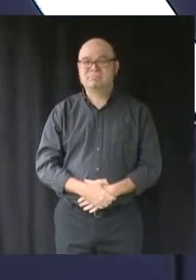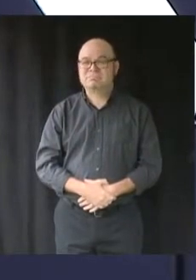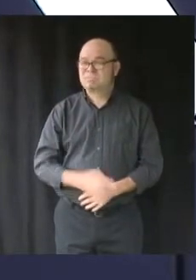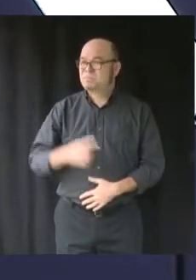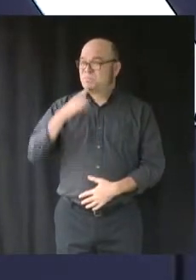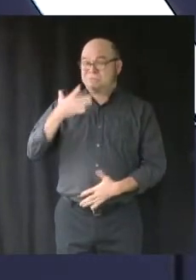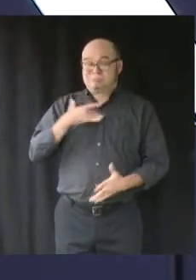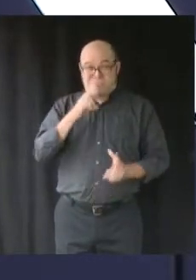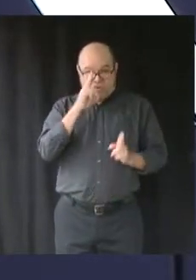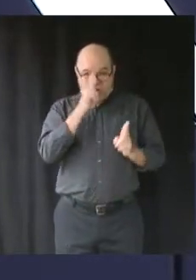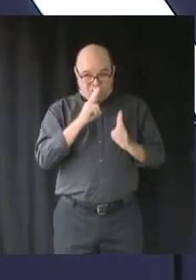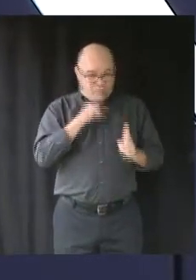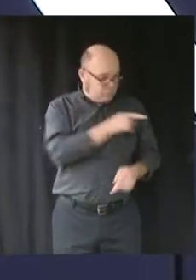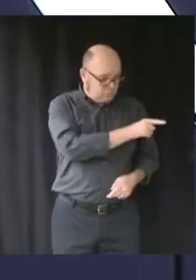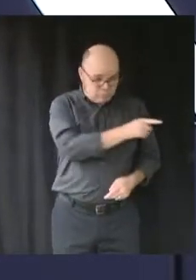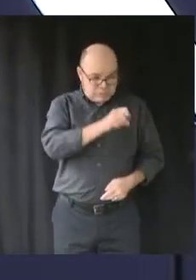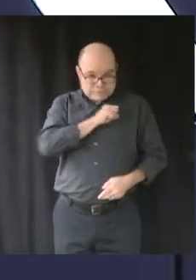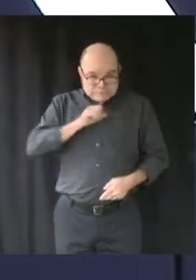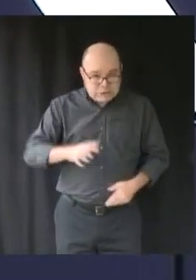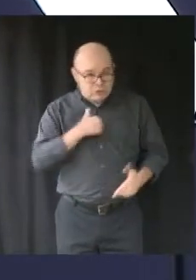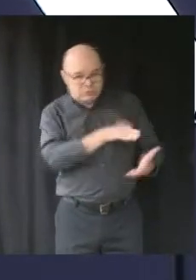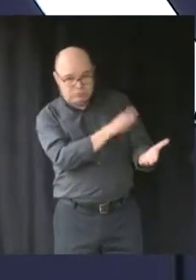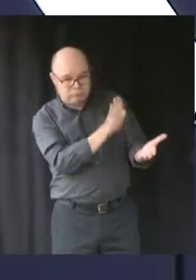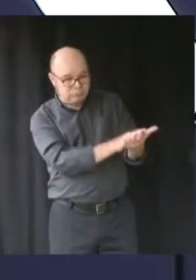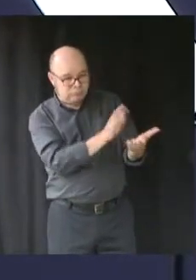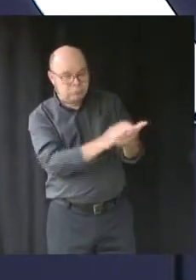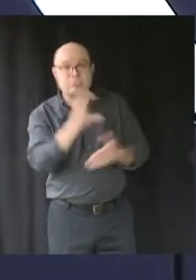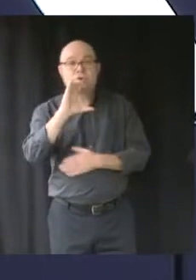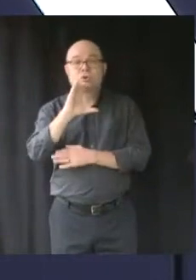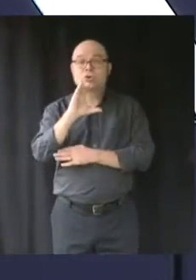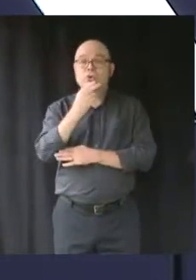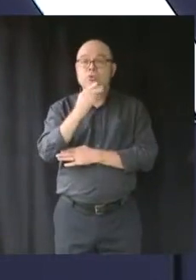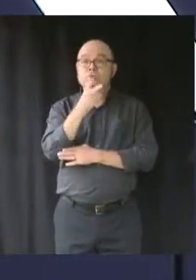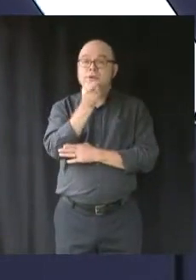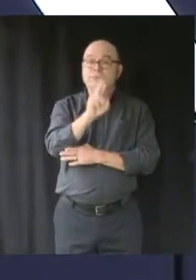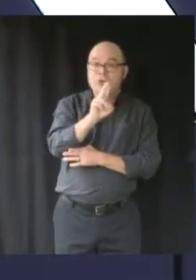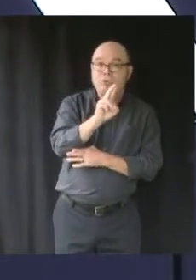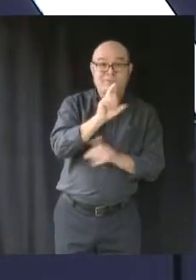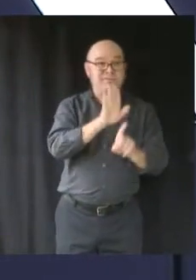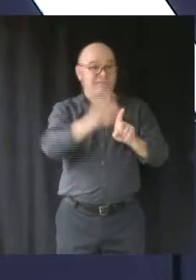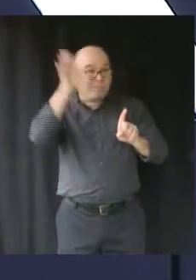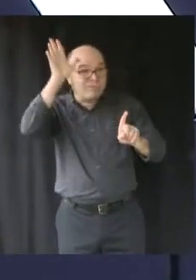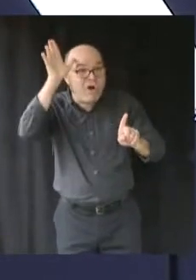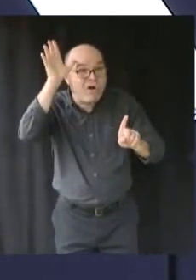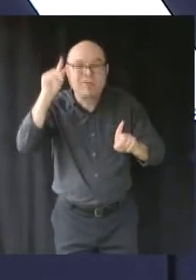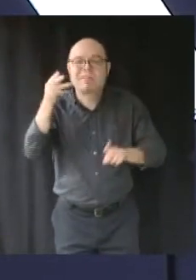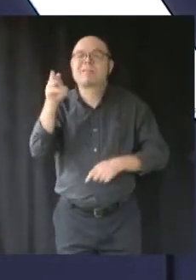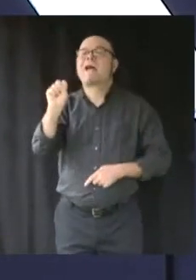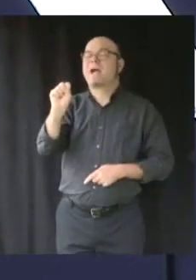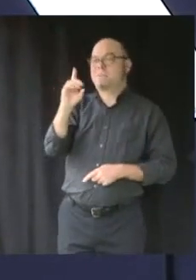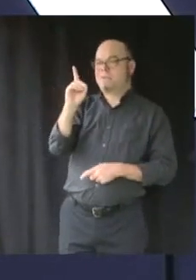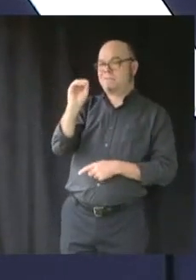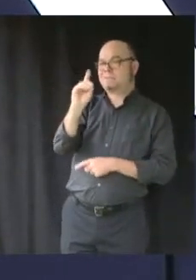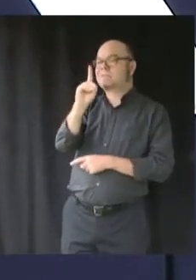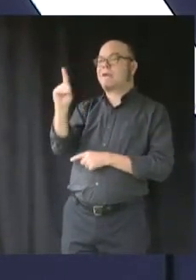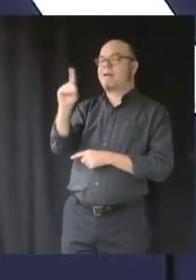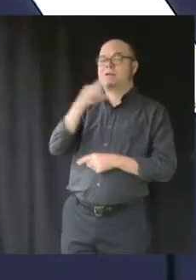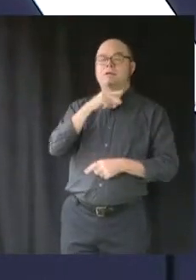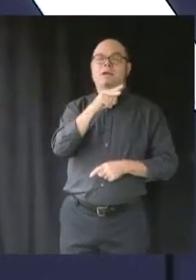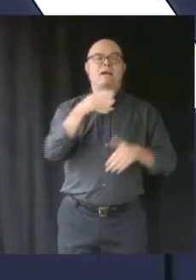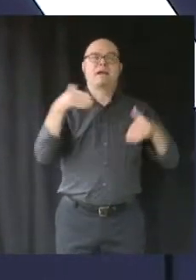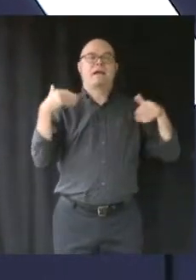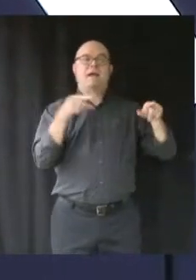Dodd and his father, Senator Thomas Dodd, of blessed memory, for the legacy